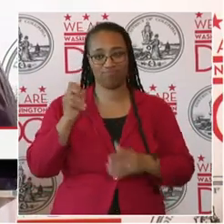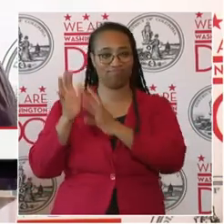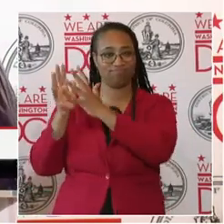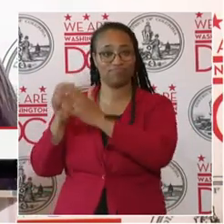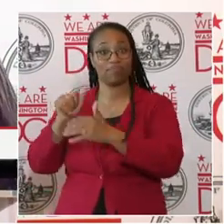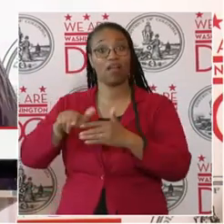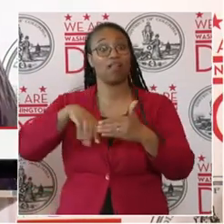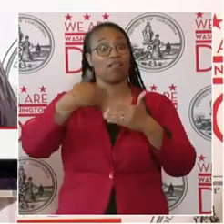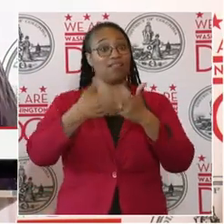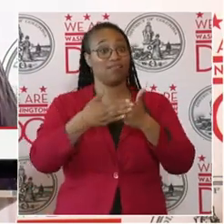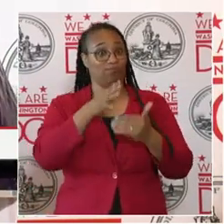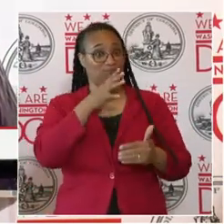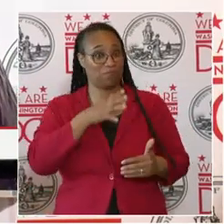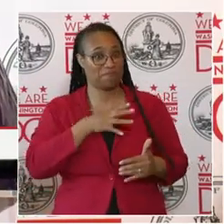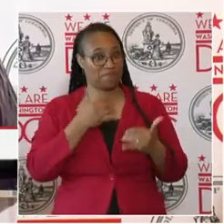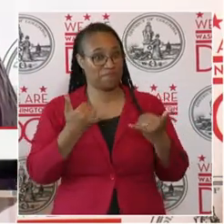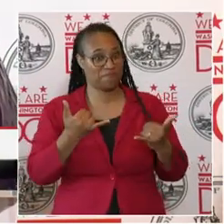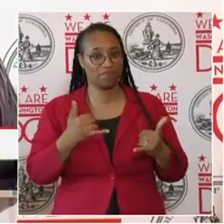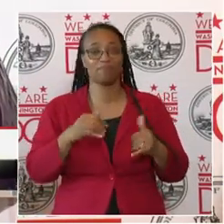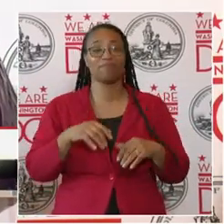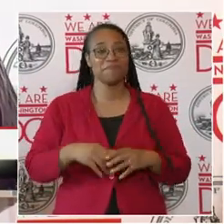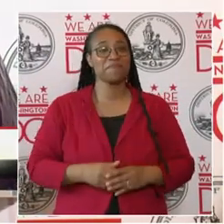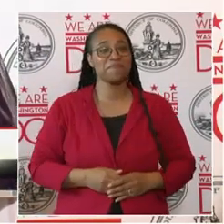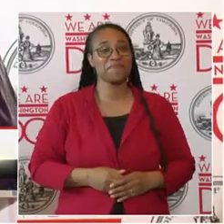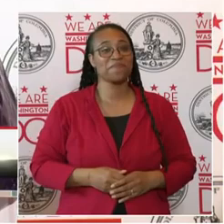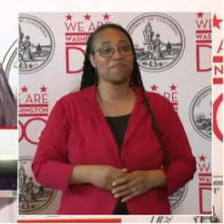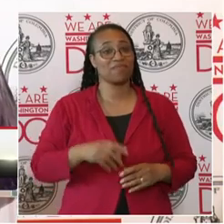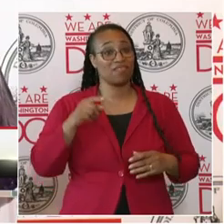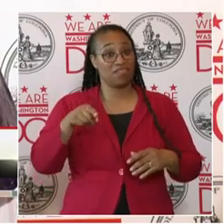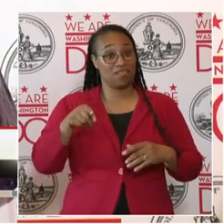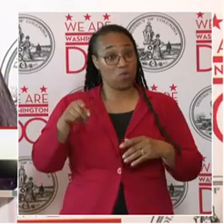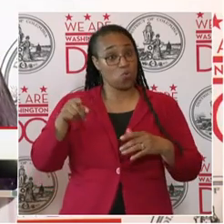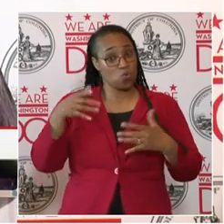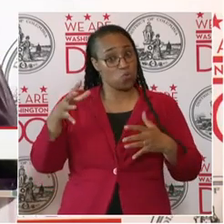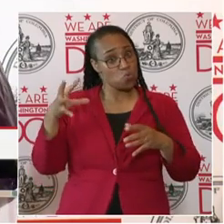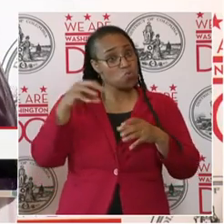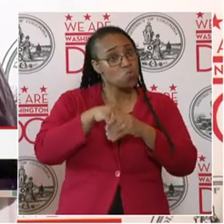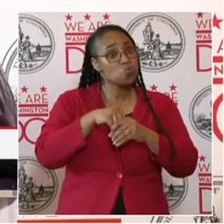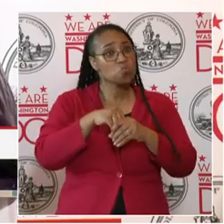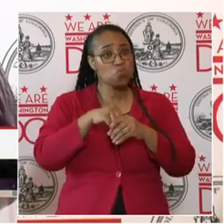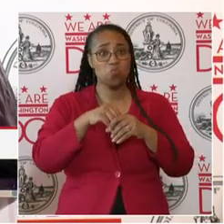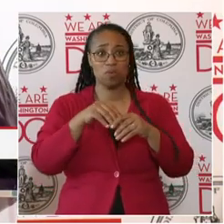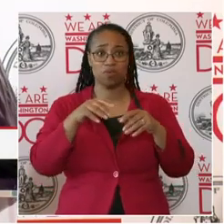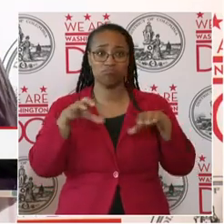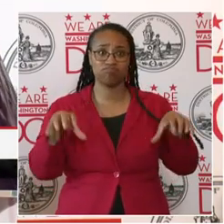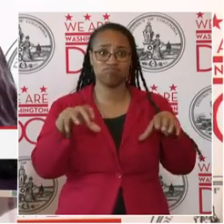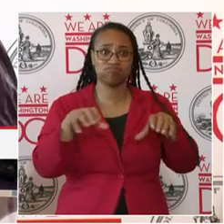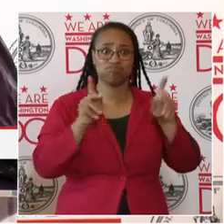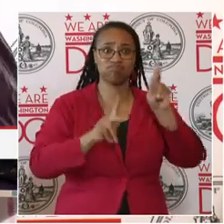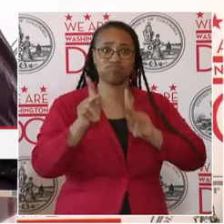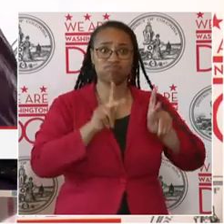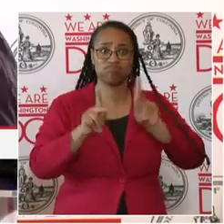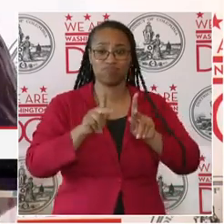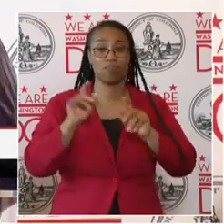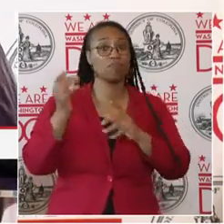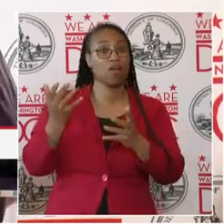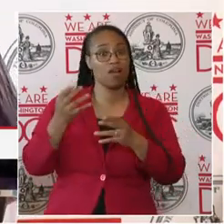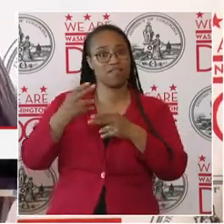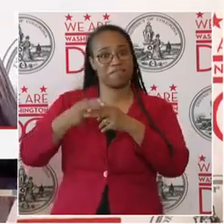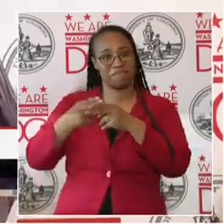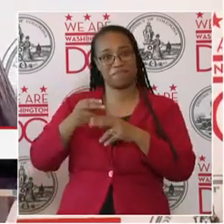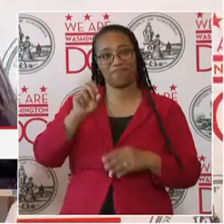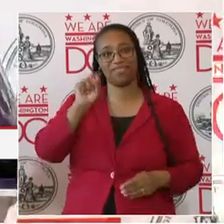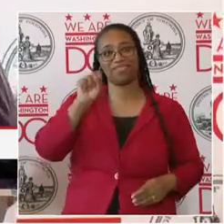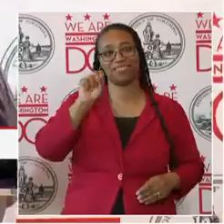Excellence for her impact in civic engagement. That is none other than Sherilyn Mack.